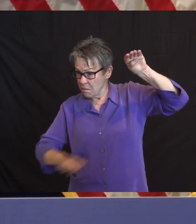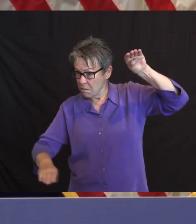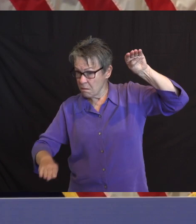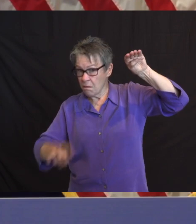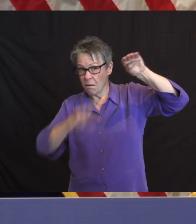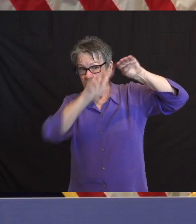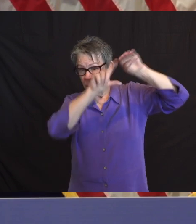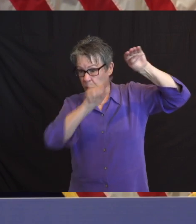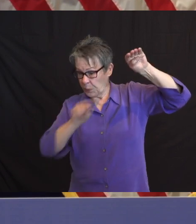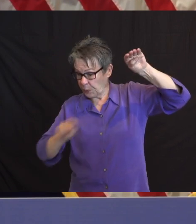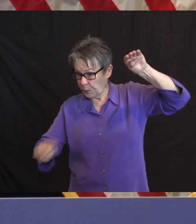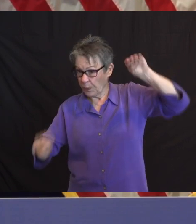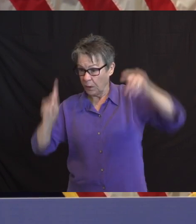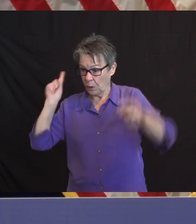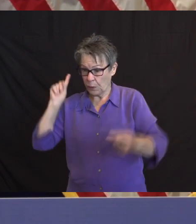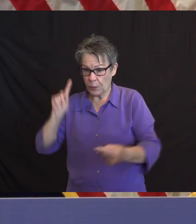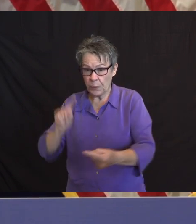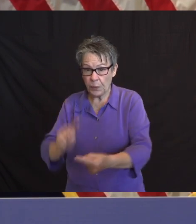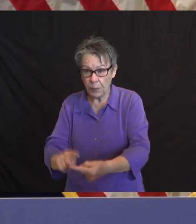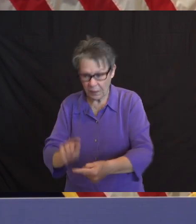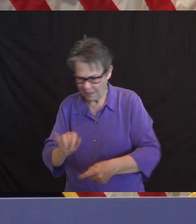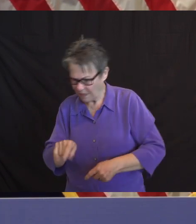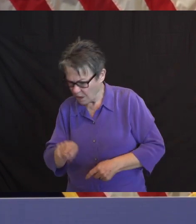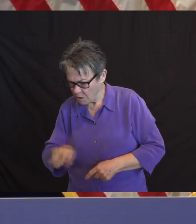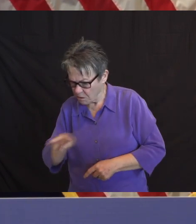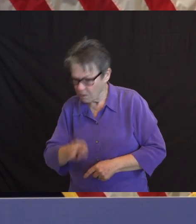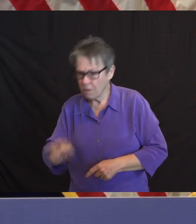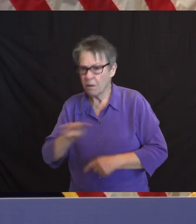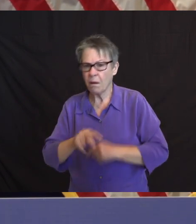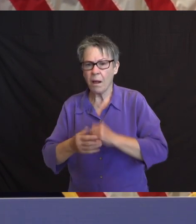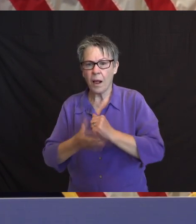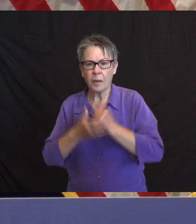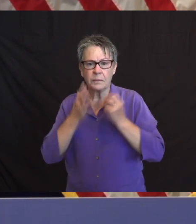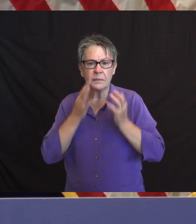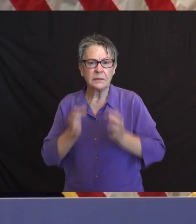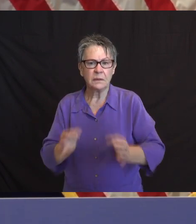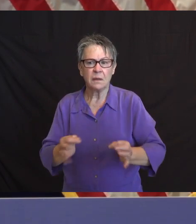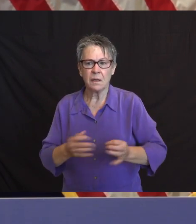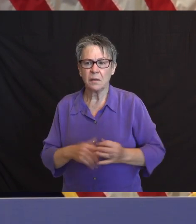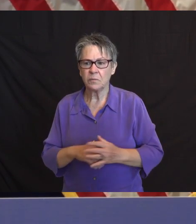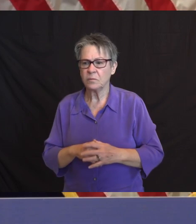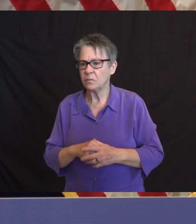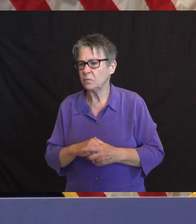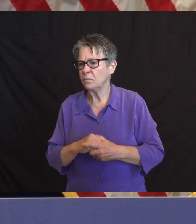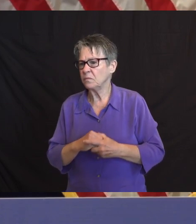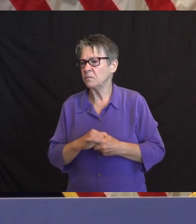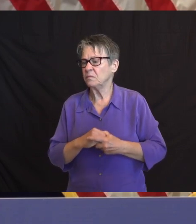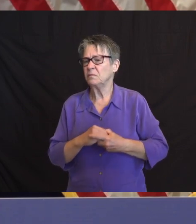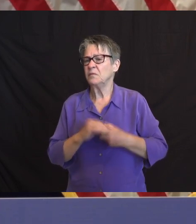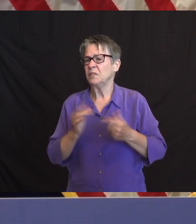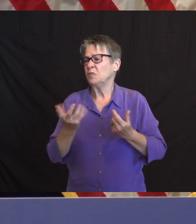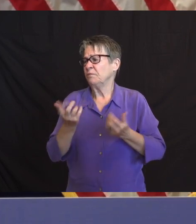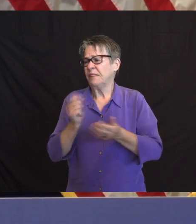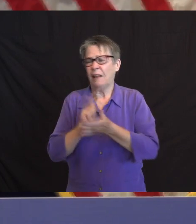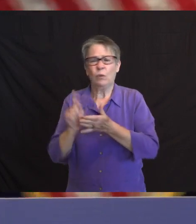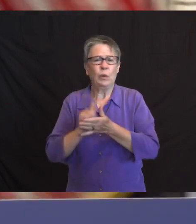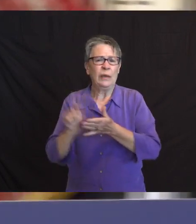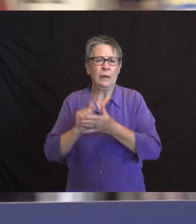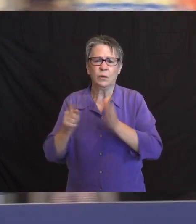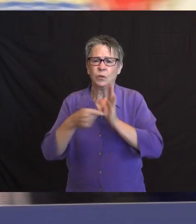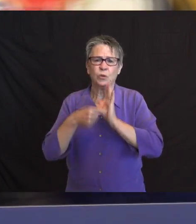at this. And that's just something over the past several weeks we started to do more publicly. Real quick on service, staffing, PTC, Kevin.